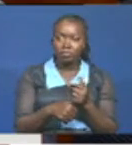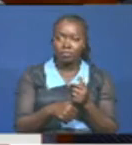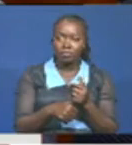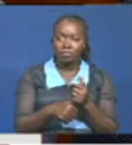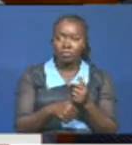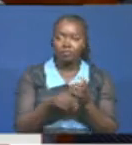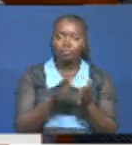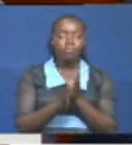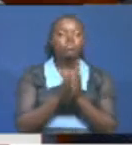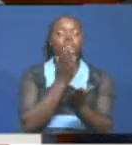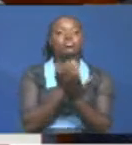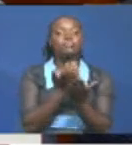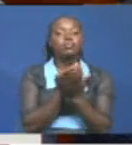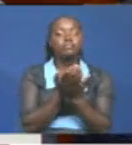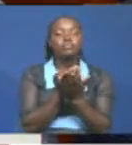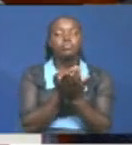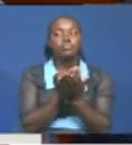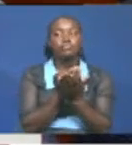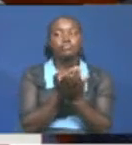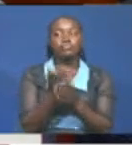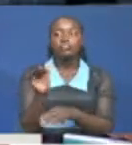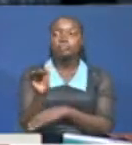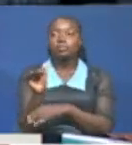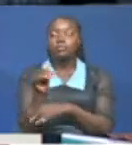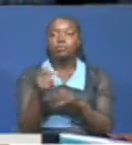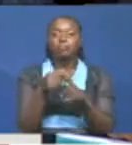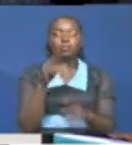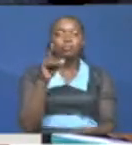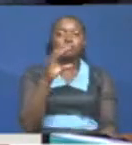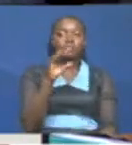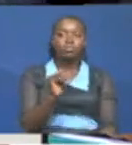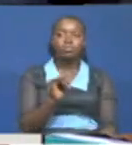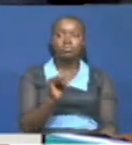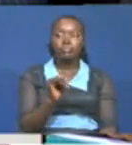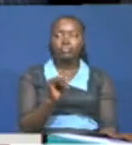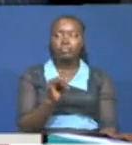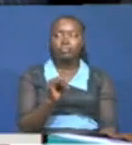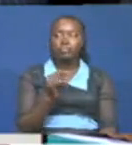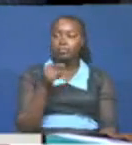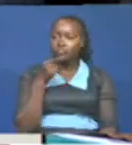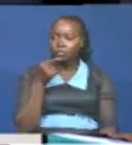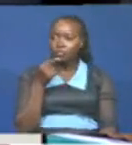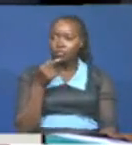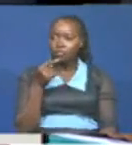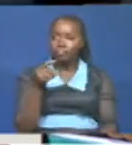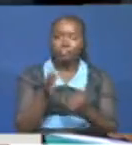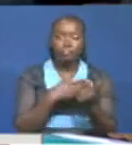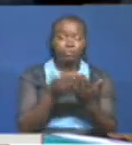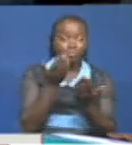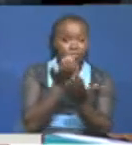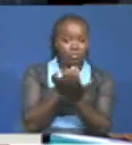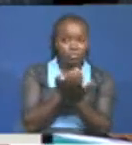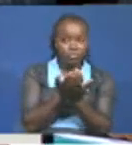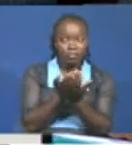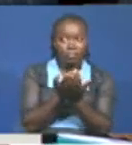Without the evidence we had requested from DCI. We were told, irrespective of the evidence, have